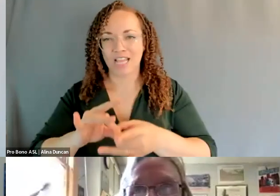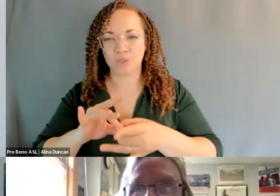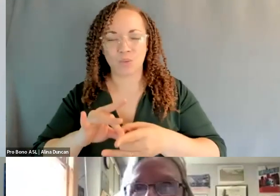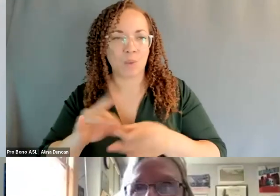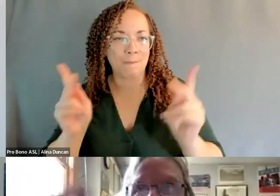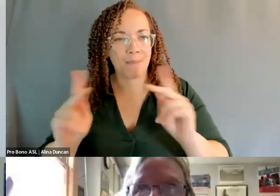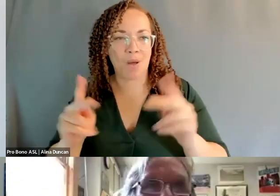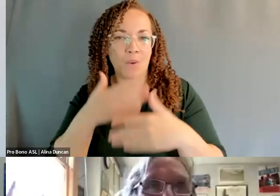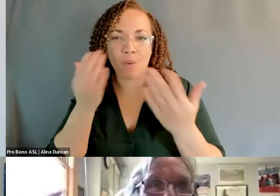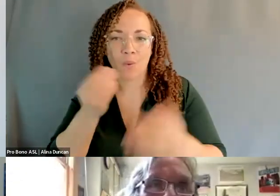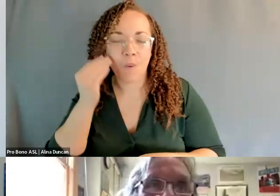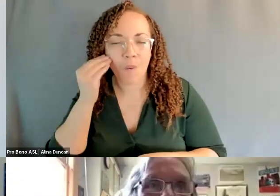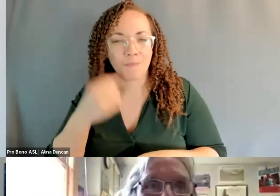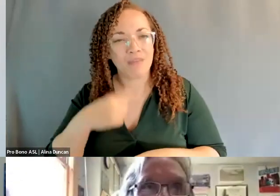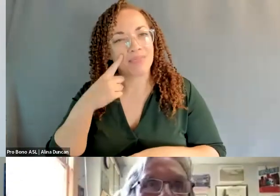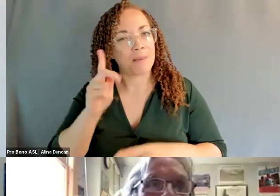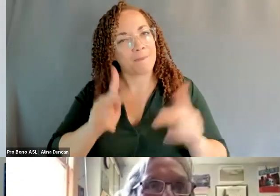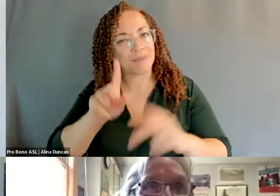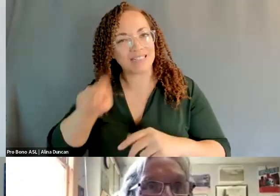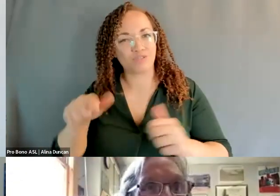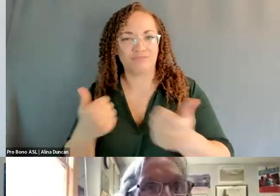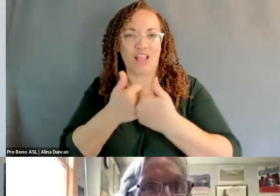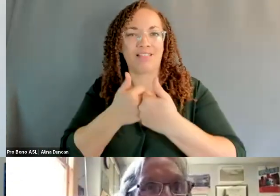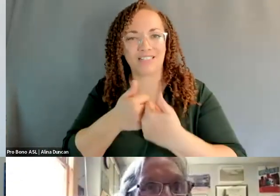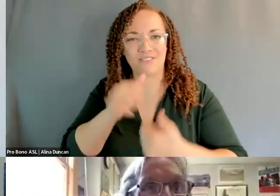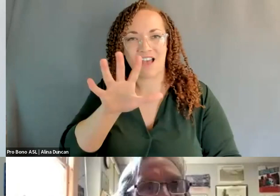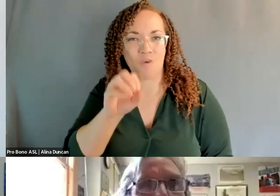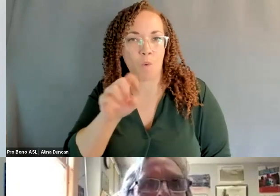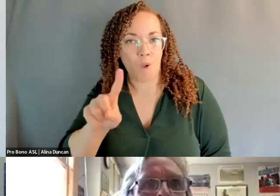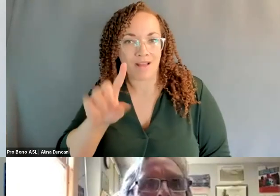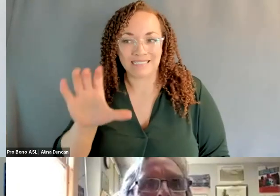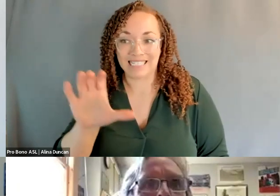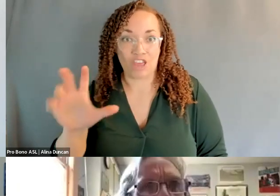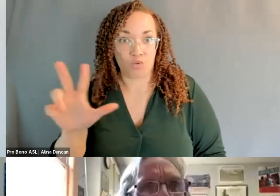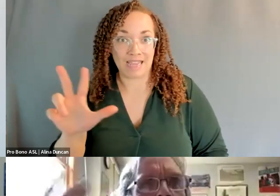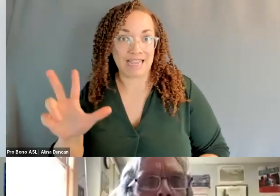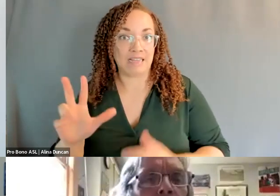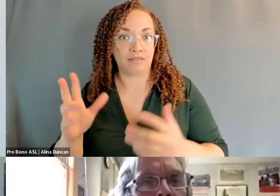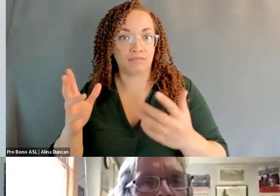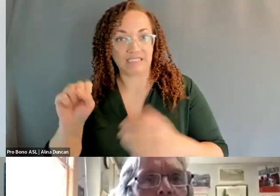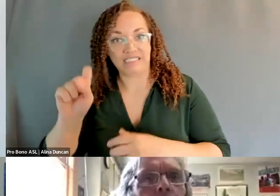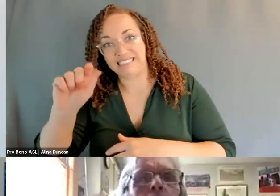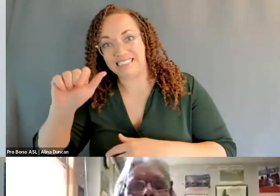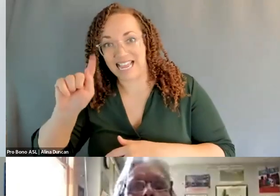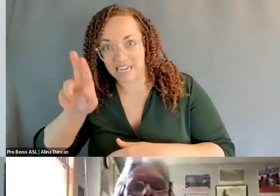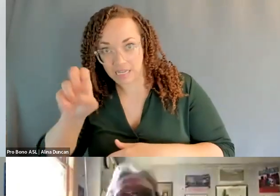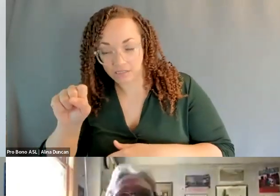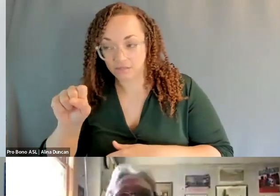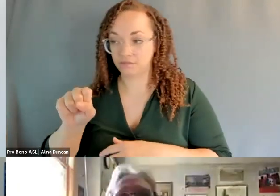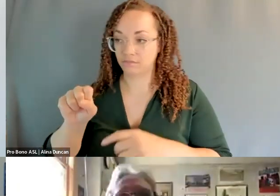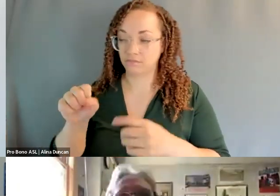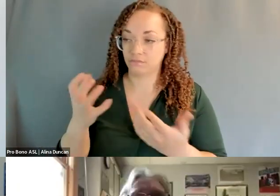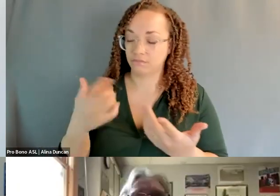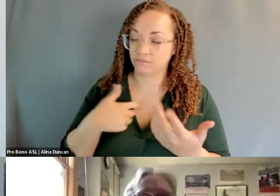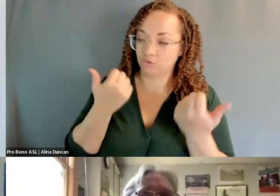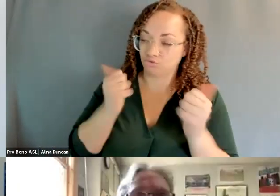to really challenge their 501c3 status and really challenge, am I actually working for the system, or am I trying